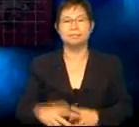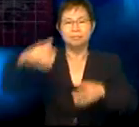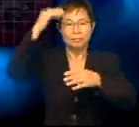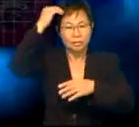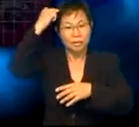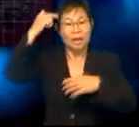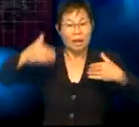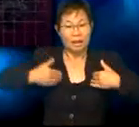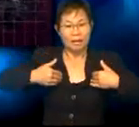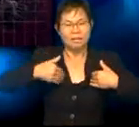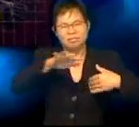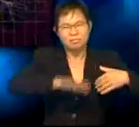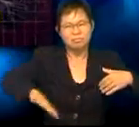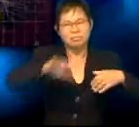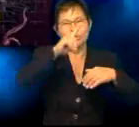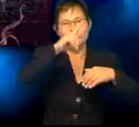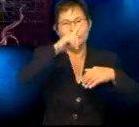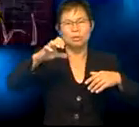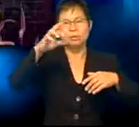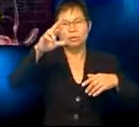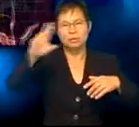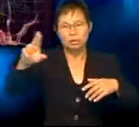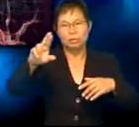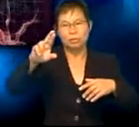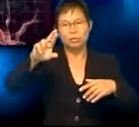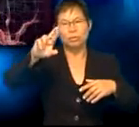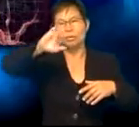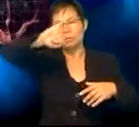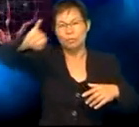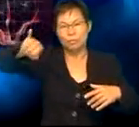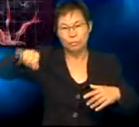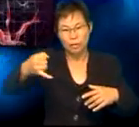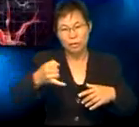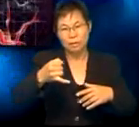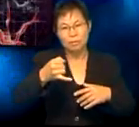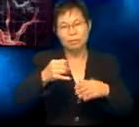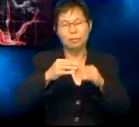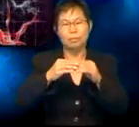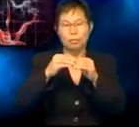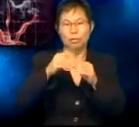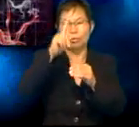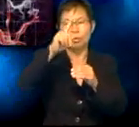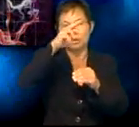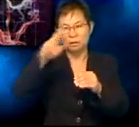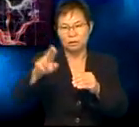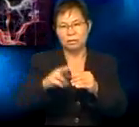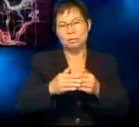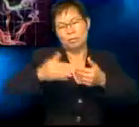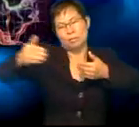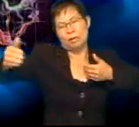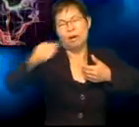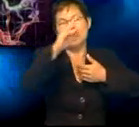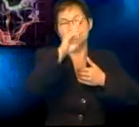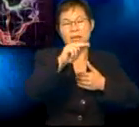The brain contains an estimated 100,000 million nerve cells with more than 1,000 miles of nerve fibers per